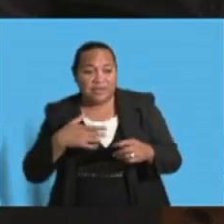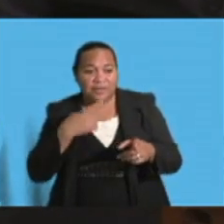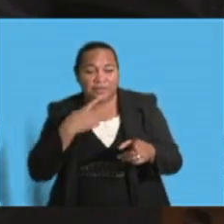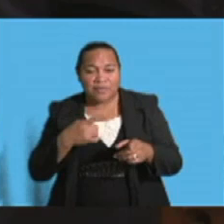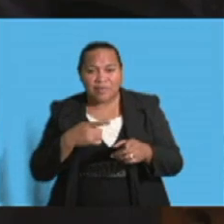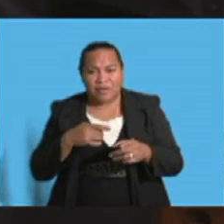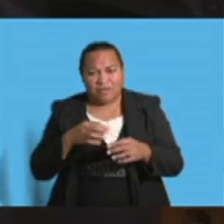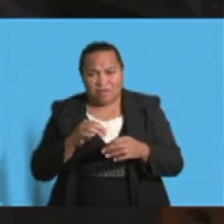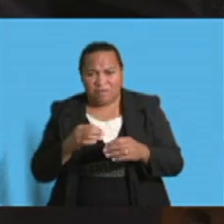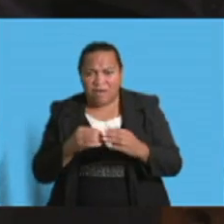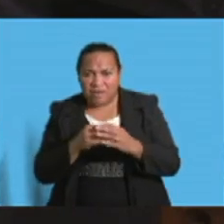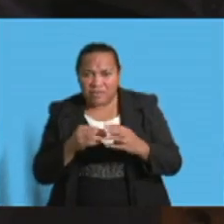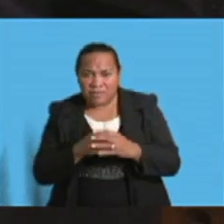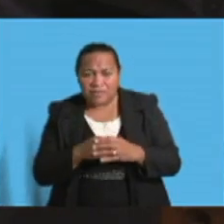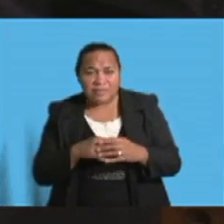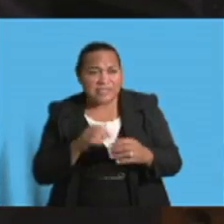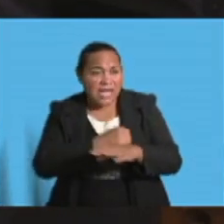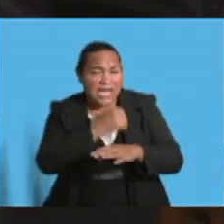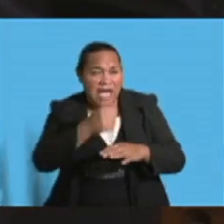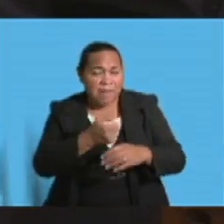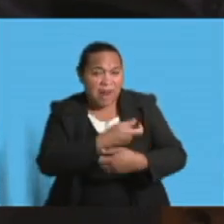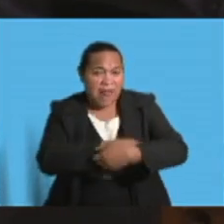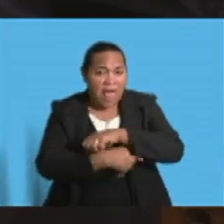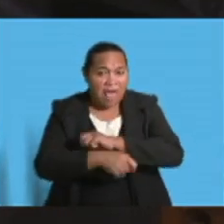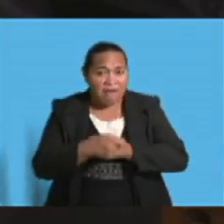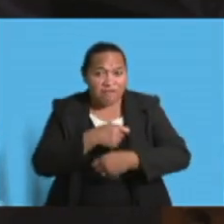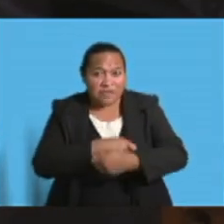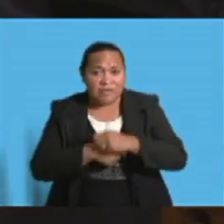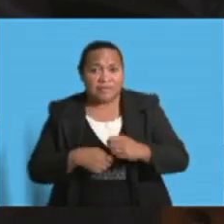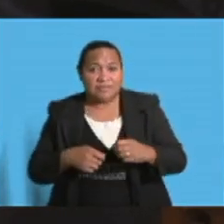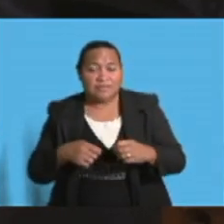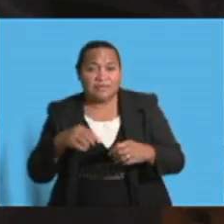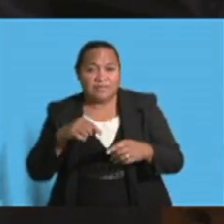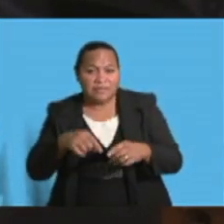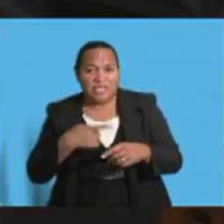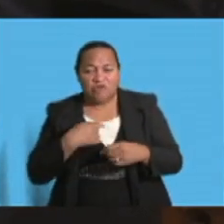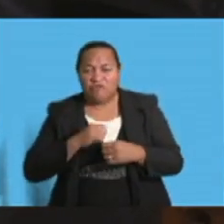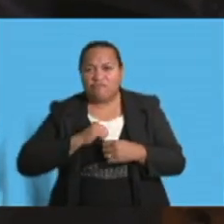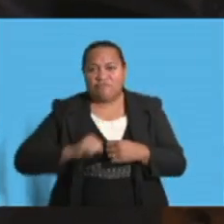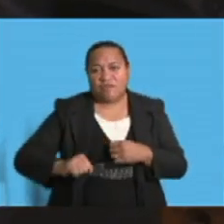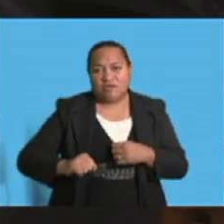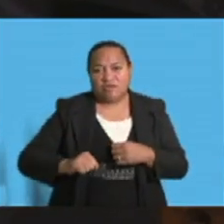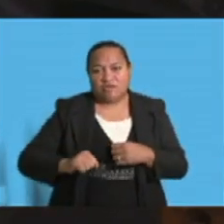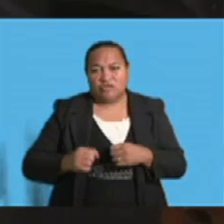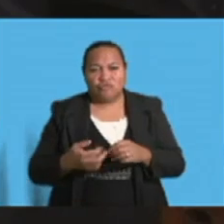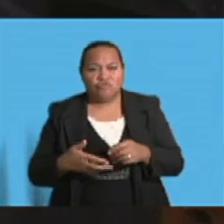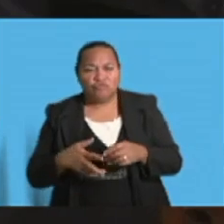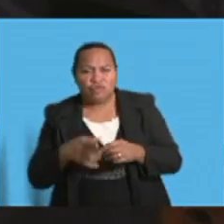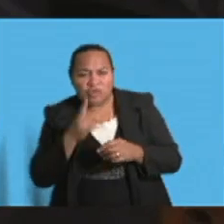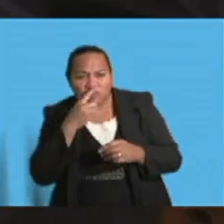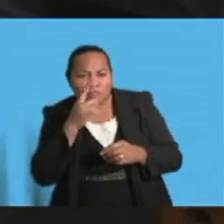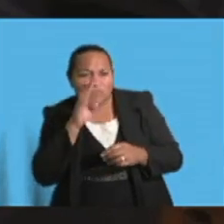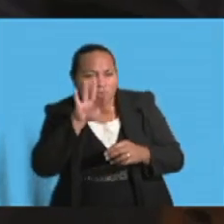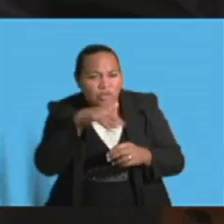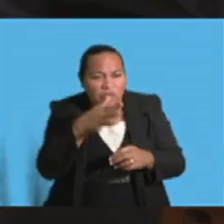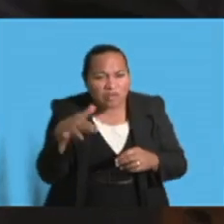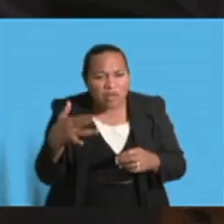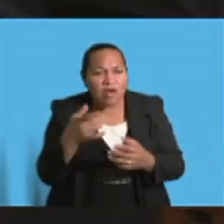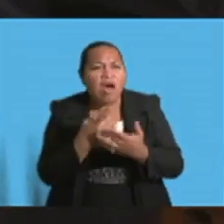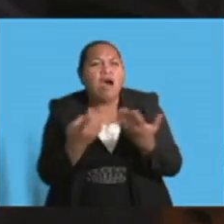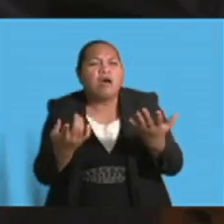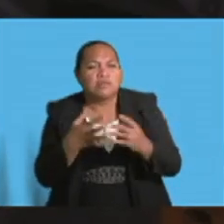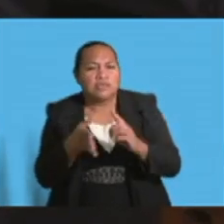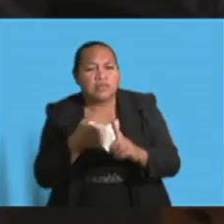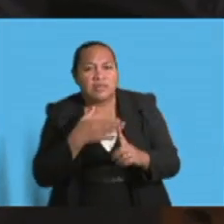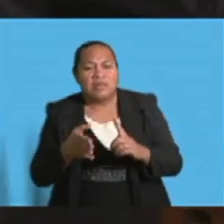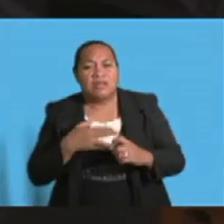bank. Government's effort to muzzle the media and its refusal to launch a commission of inquiry into the litany of abuse